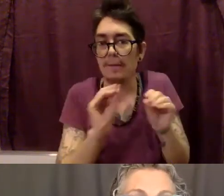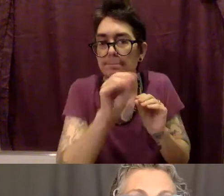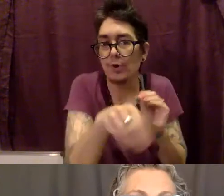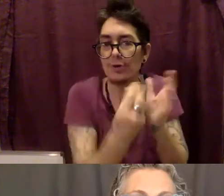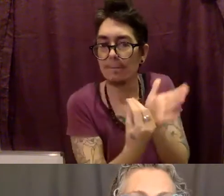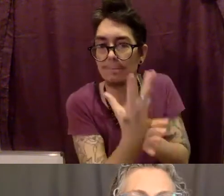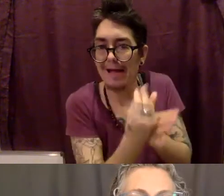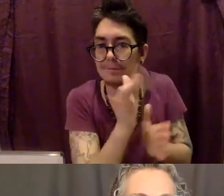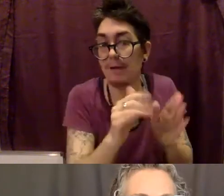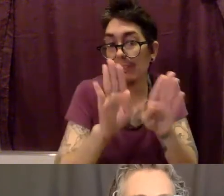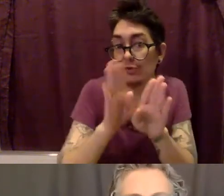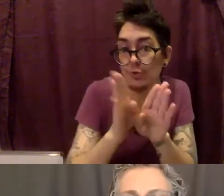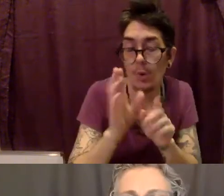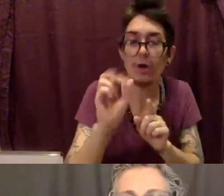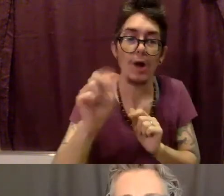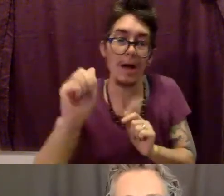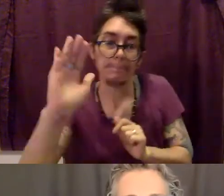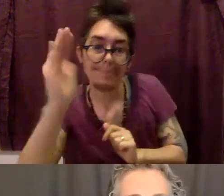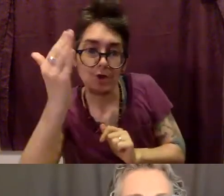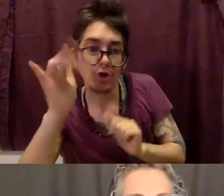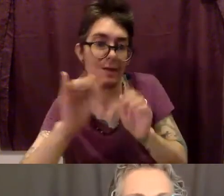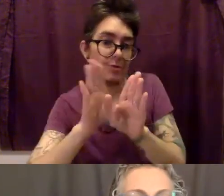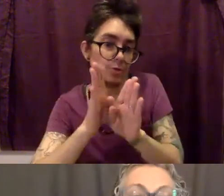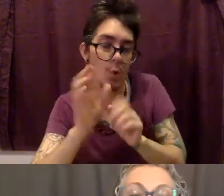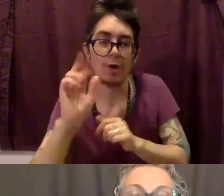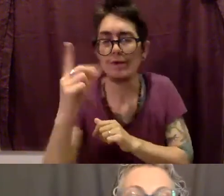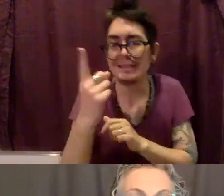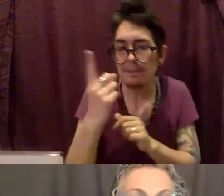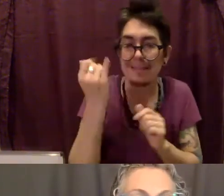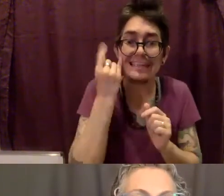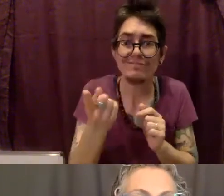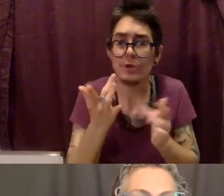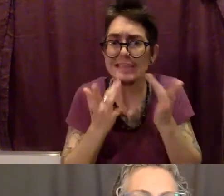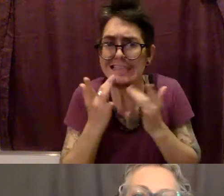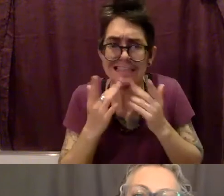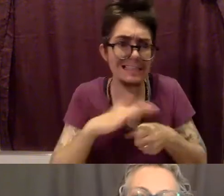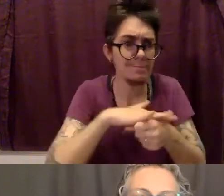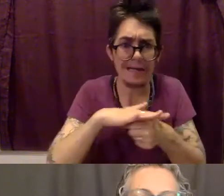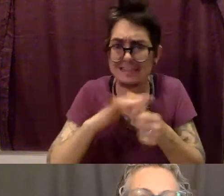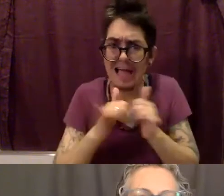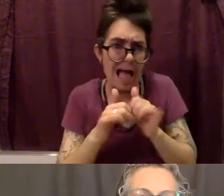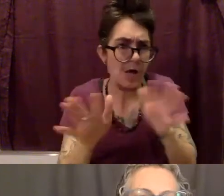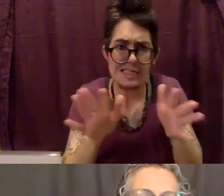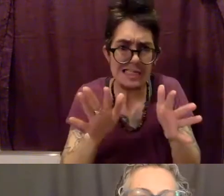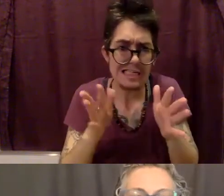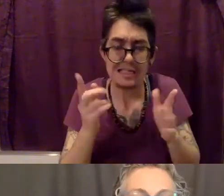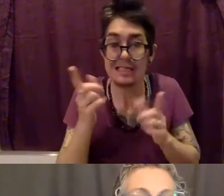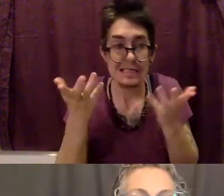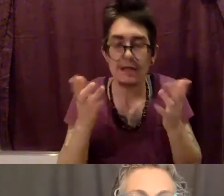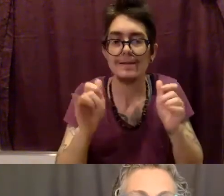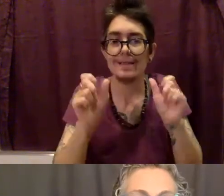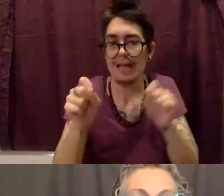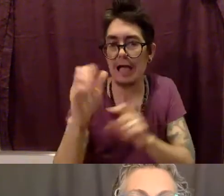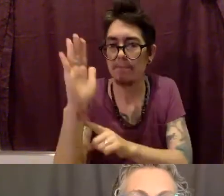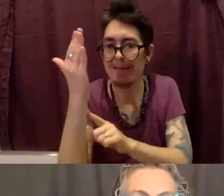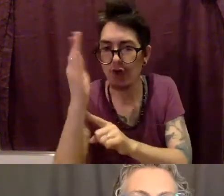shift that by putting a plant by the door, or a mirror by the door, or something. If you don't have a lot of